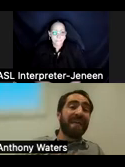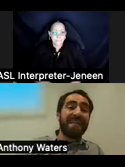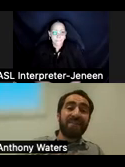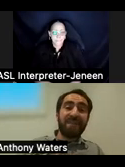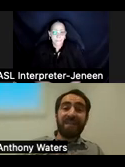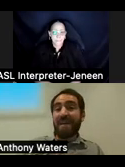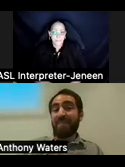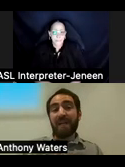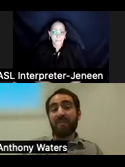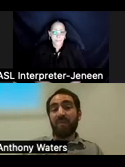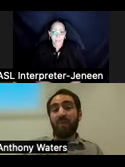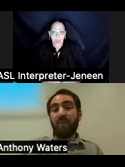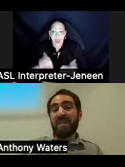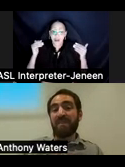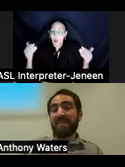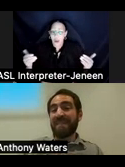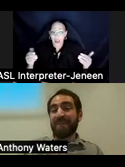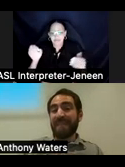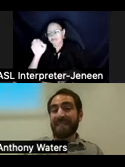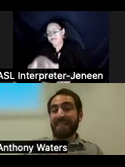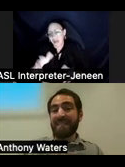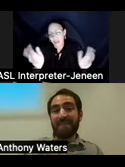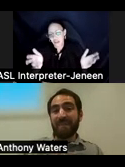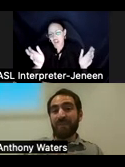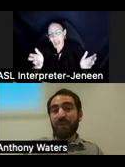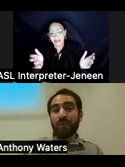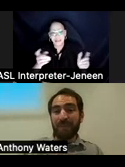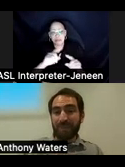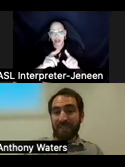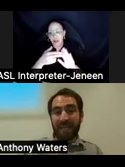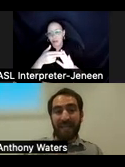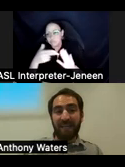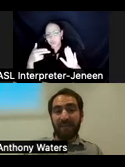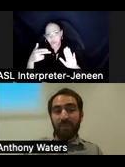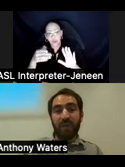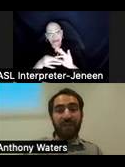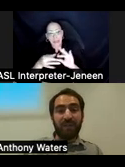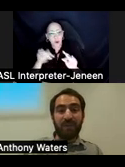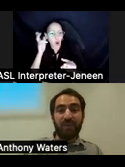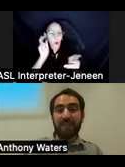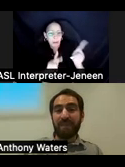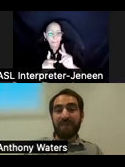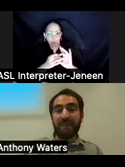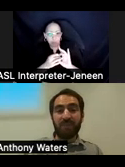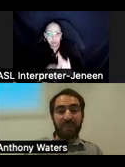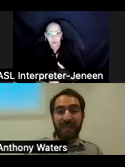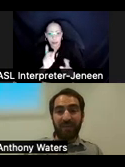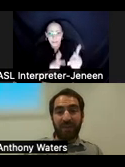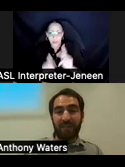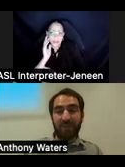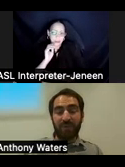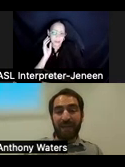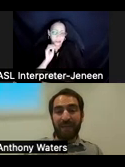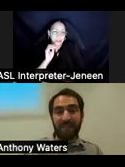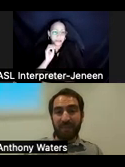Go ahead and enter into the chat box. What's some stigmatizing statements you've heard people say regarding those who experience suicidal